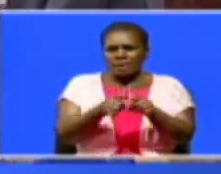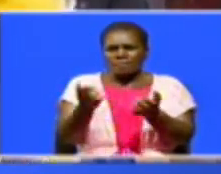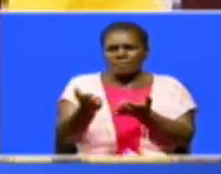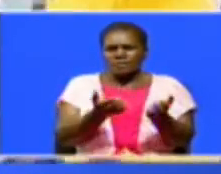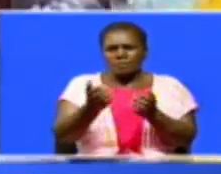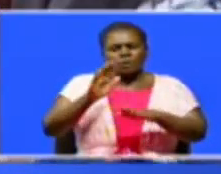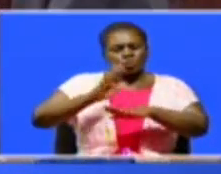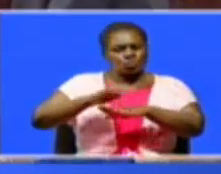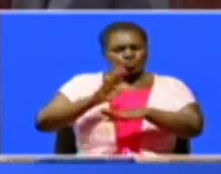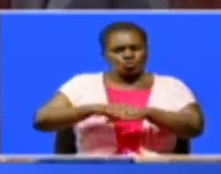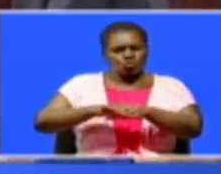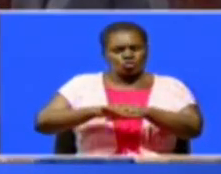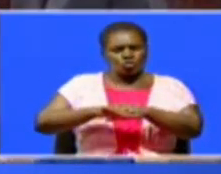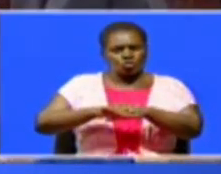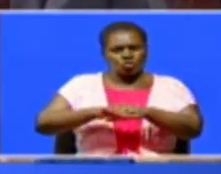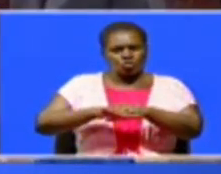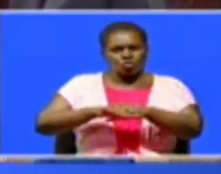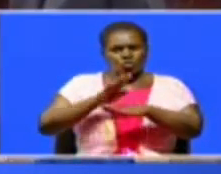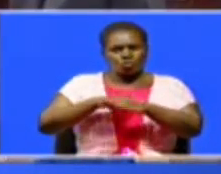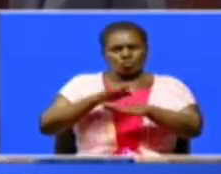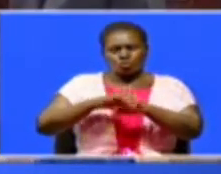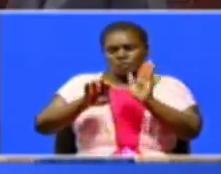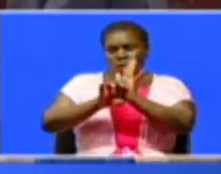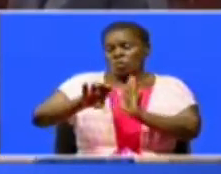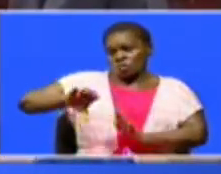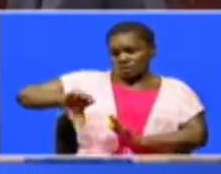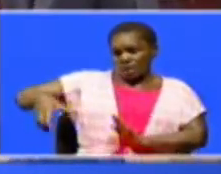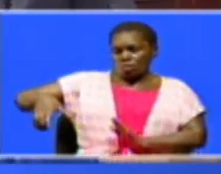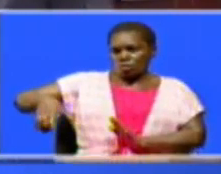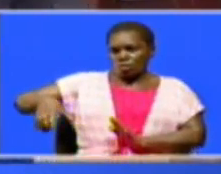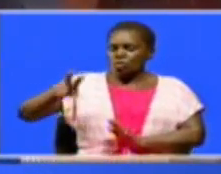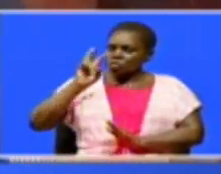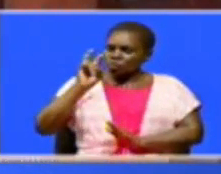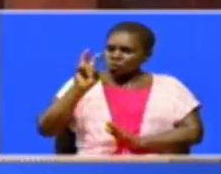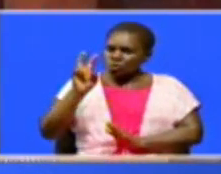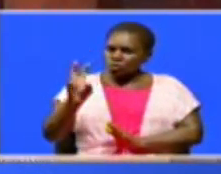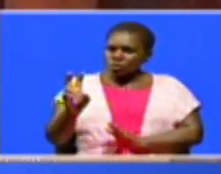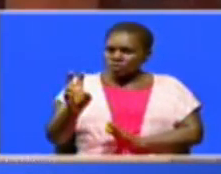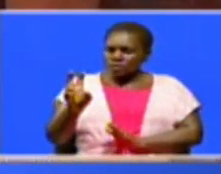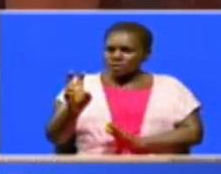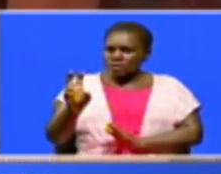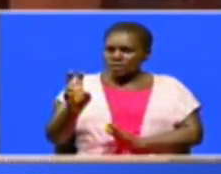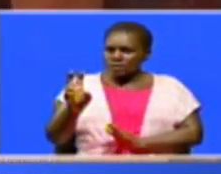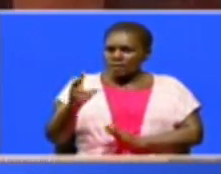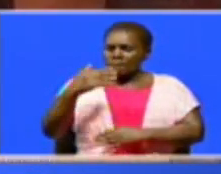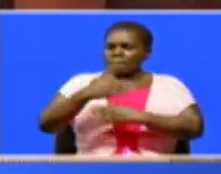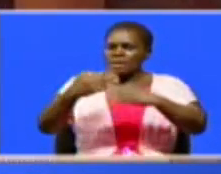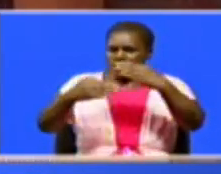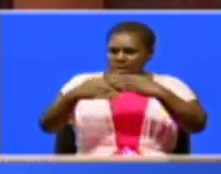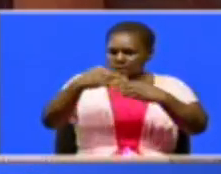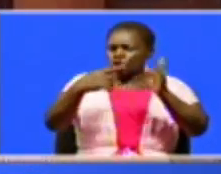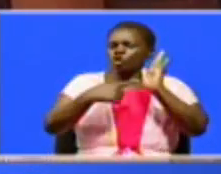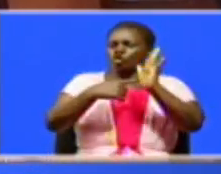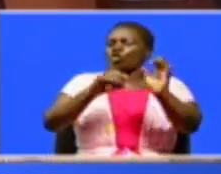doing very well in Meru. A very good example is go to Meru town and see kind of buildings that are coming up. That's a clear